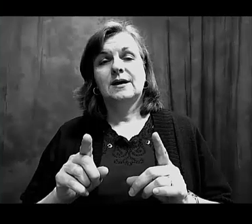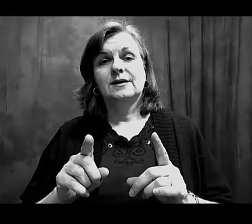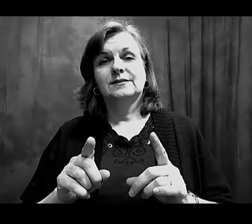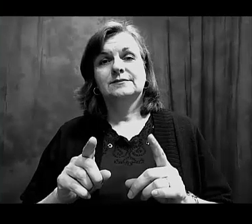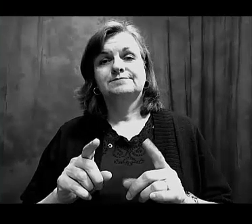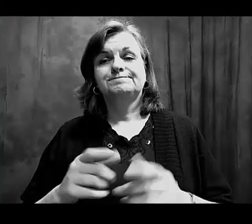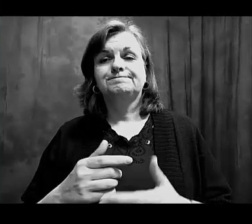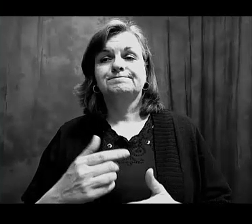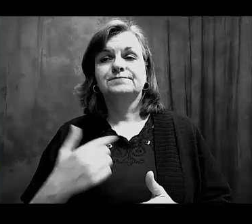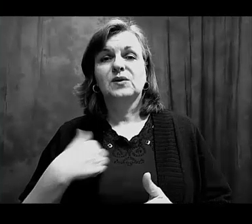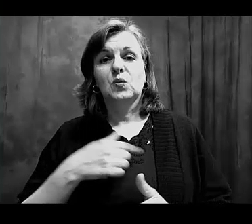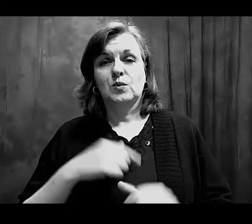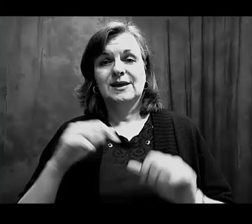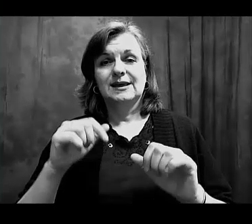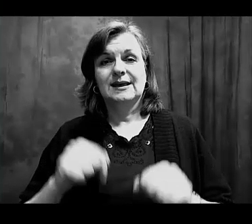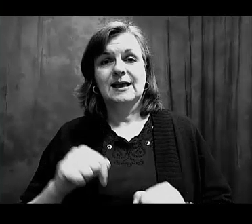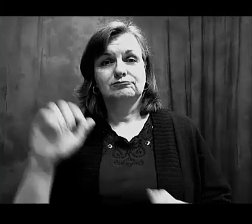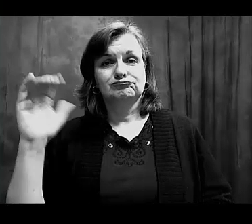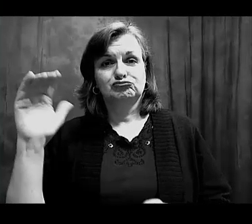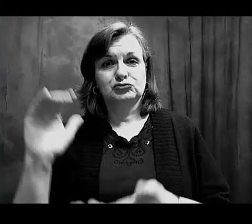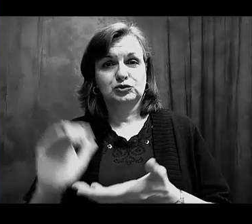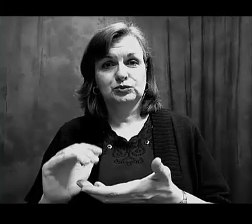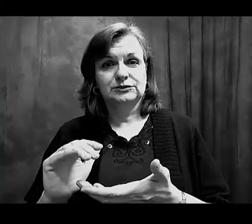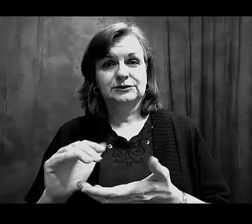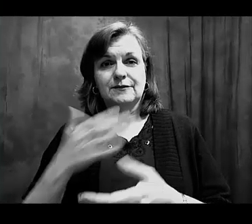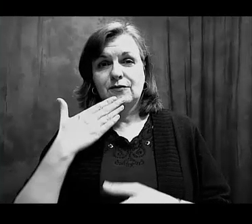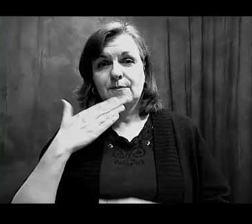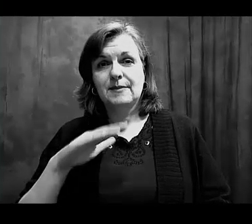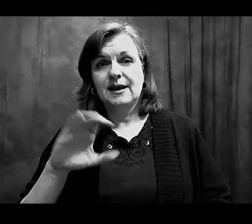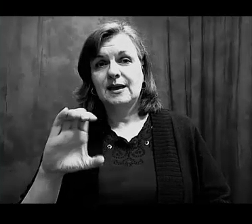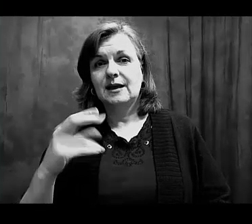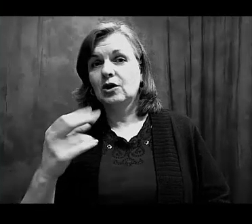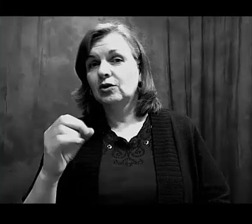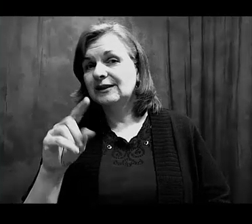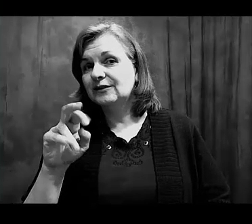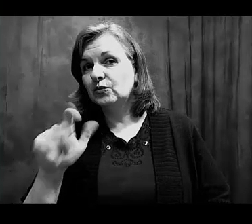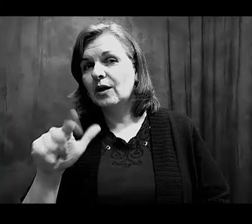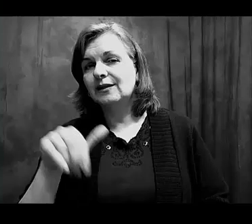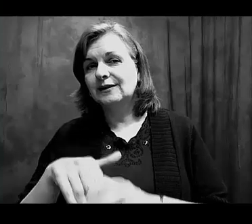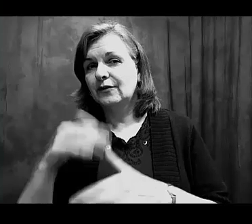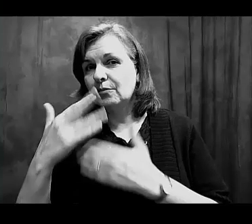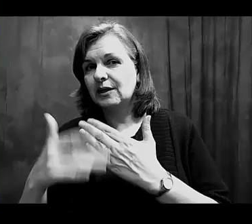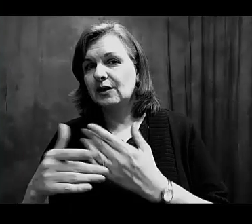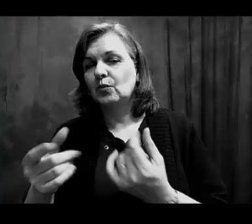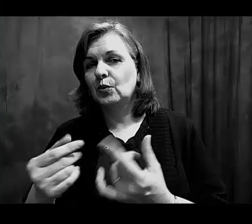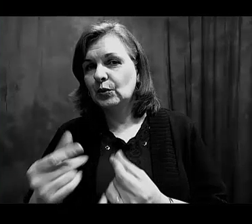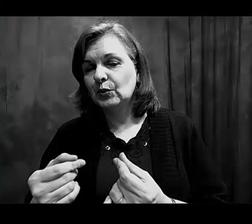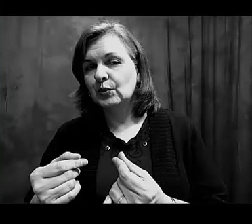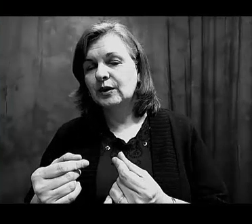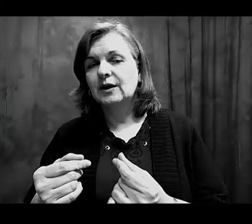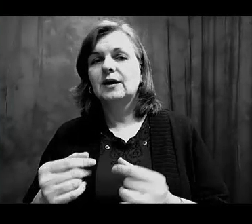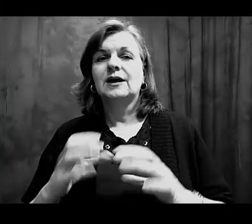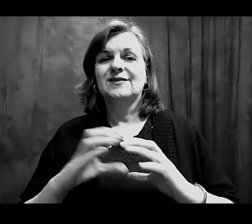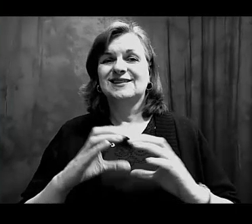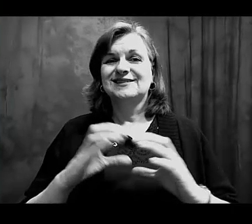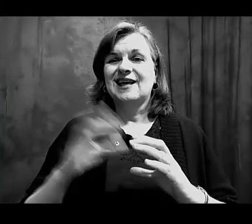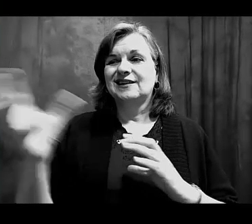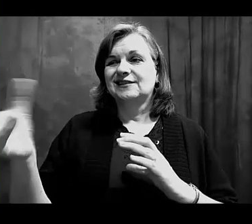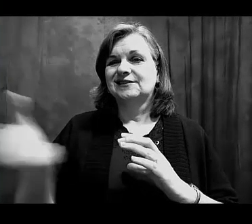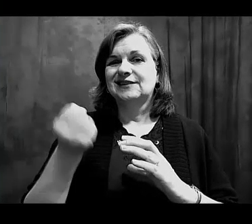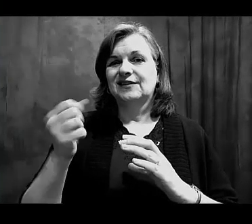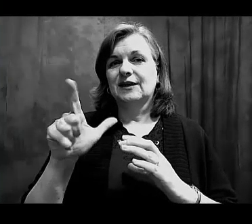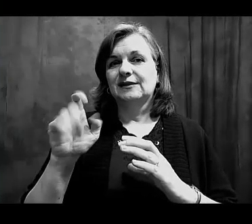But what we look at is the ability to keep that bad cholesterol